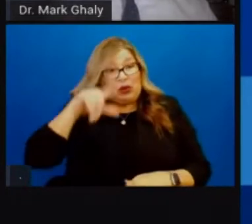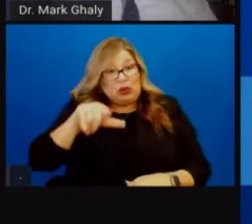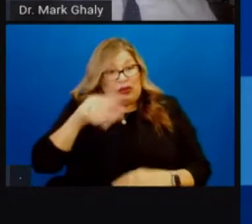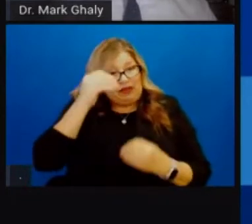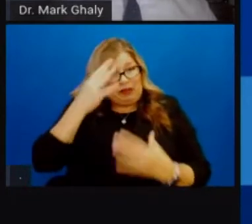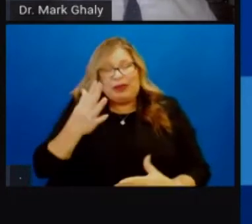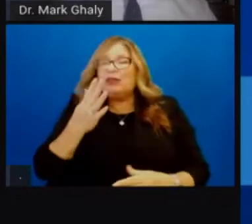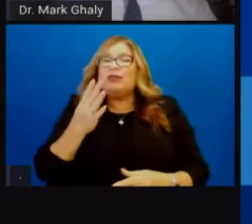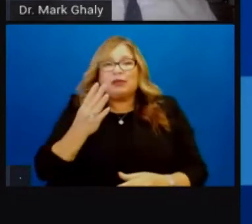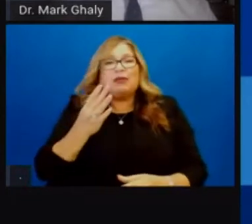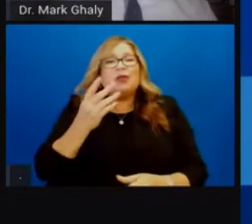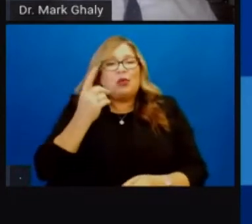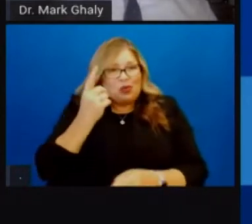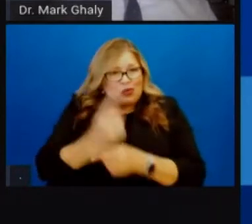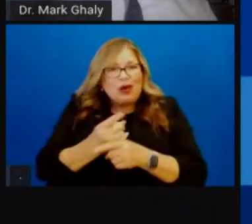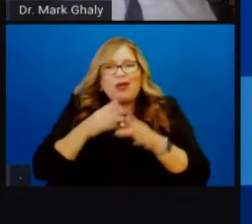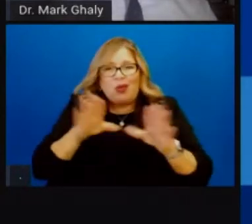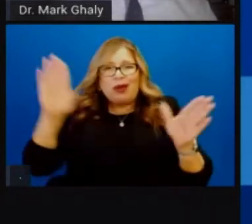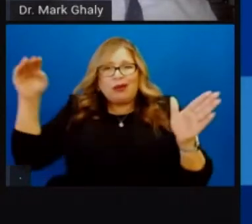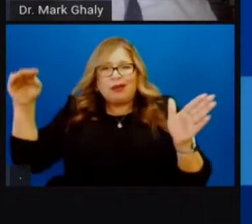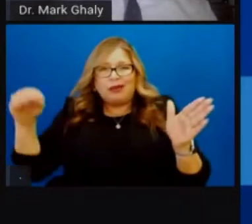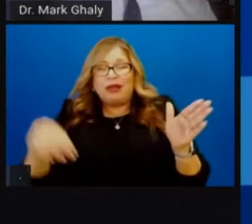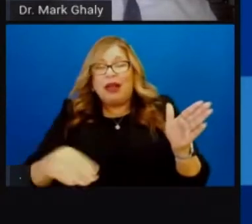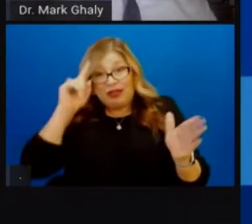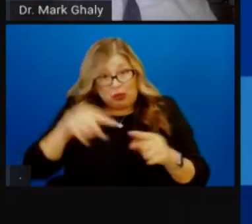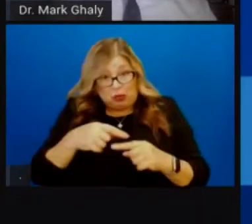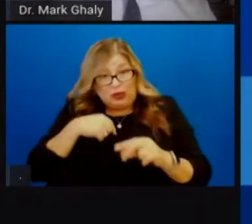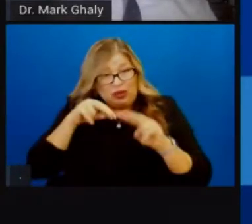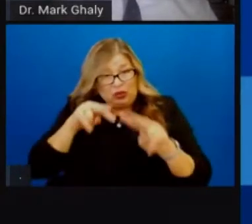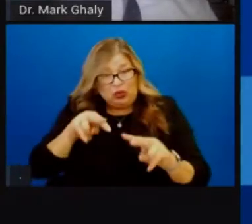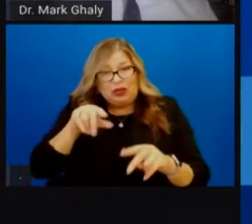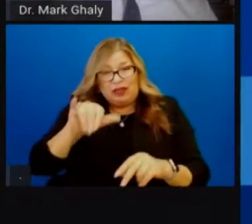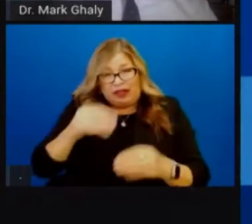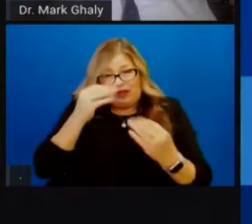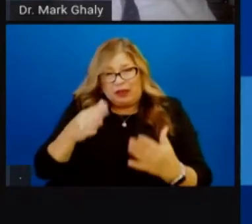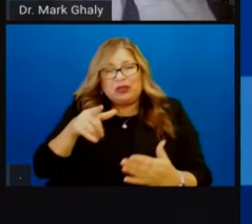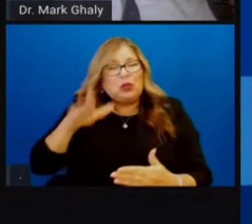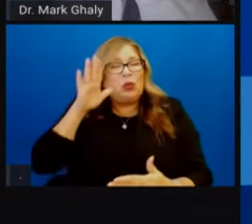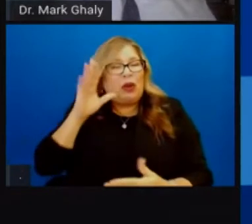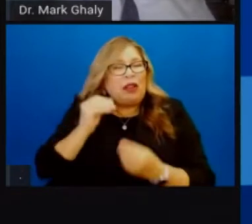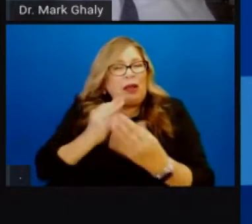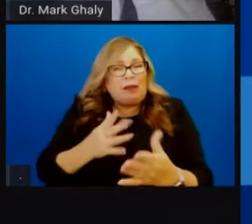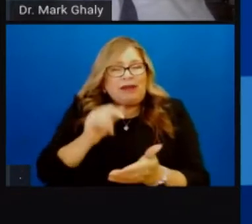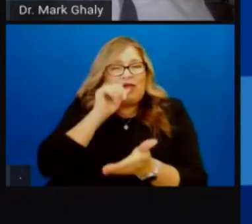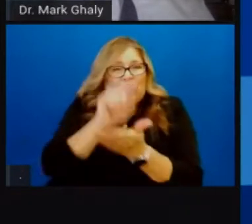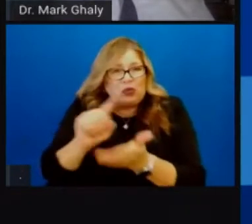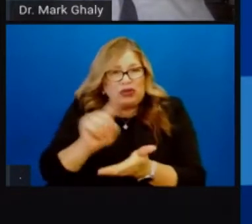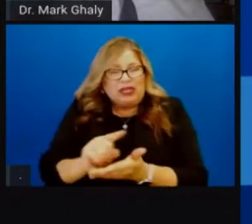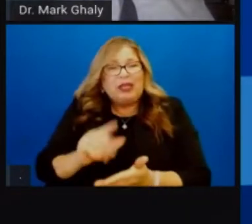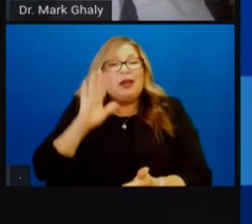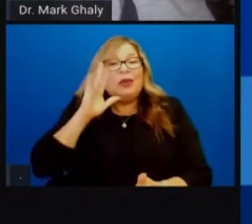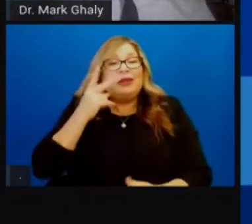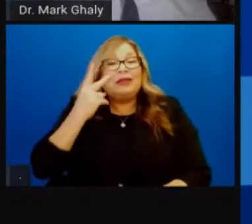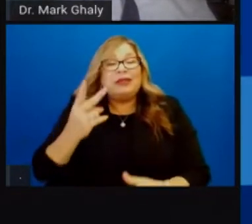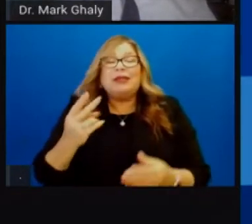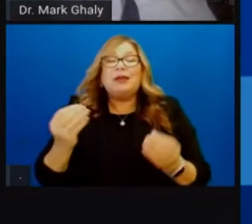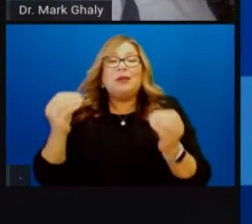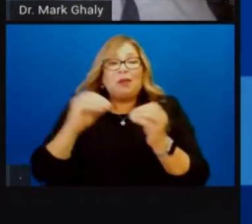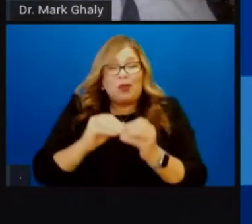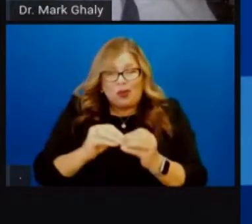right direction. And this week, when this is updated, I think it's updated weekly, we should see more green, certainly more